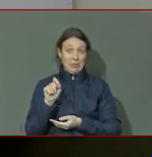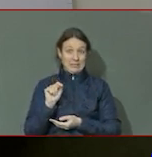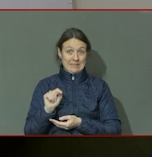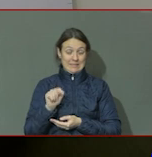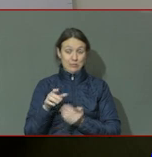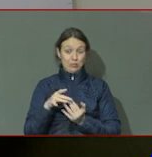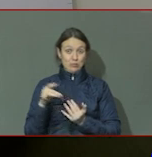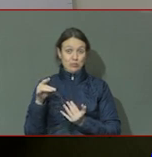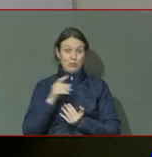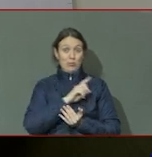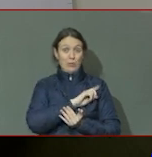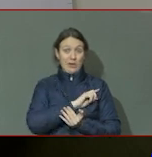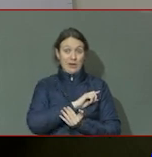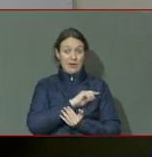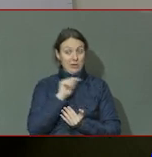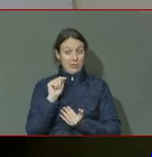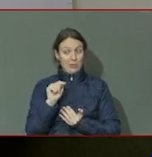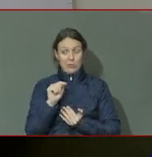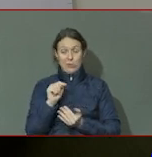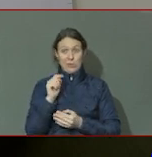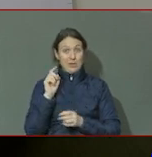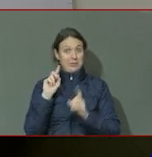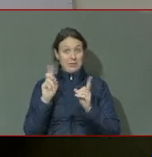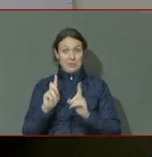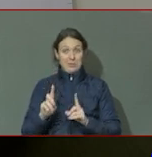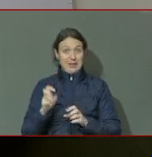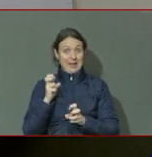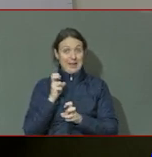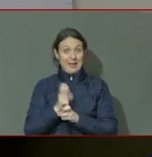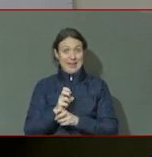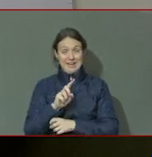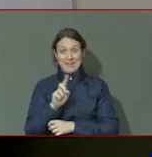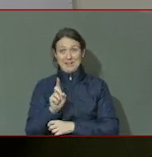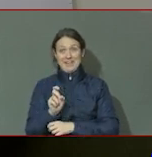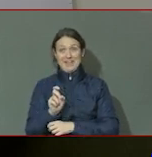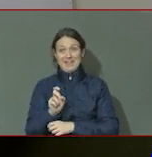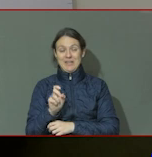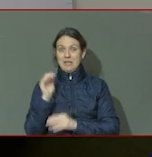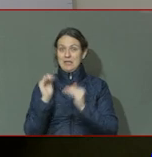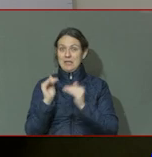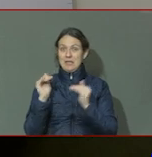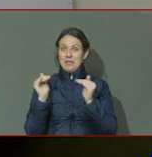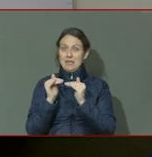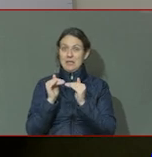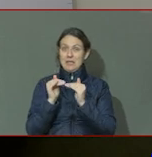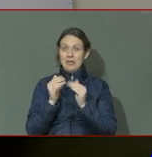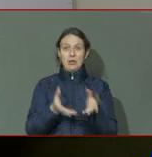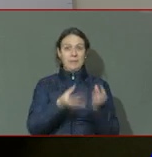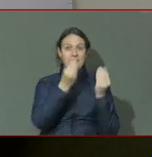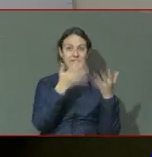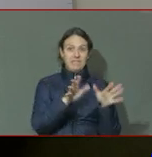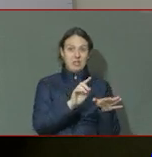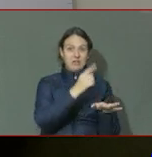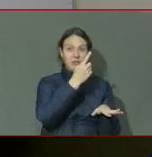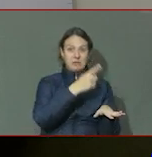it's an exception, because I've already reached equilibrium once.